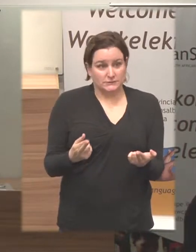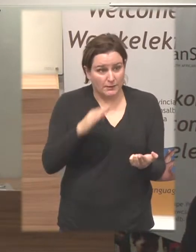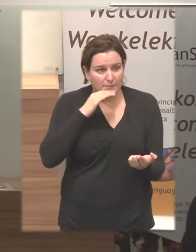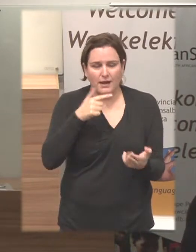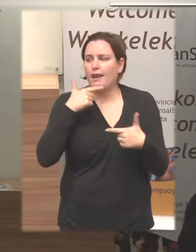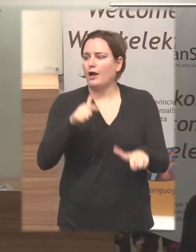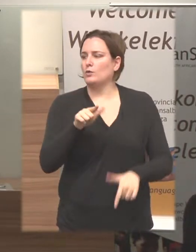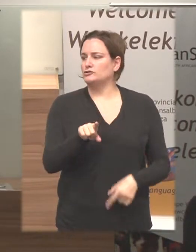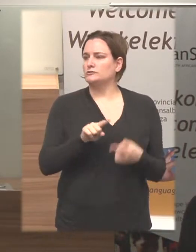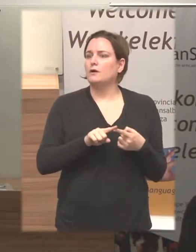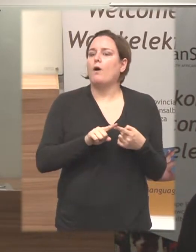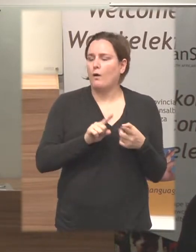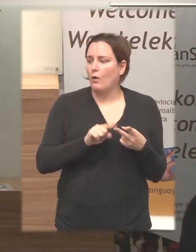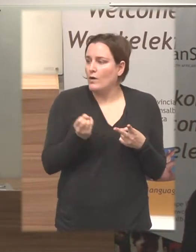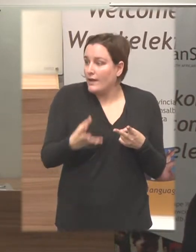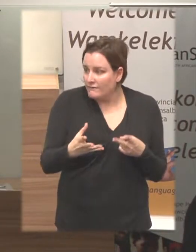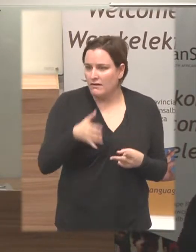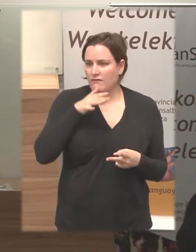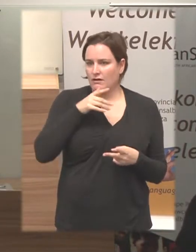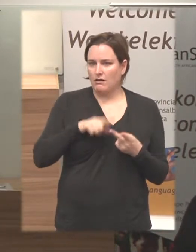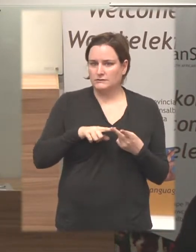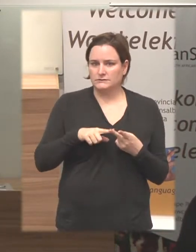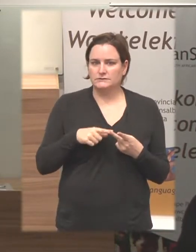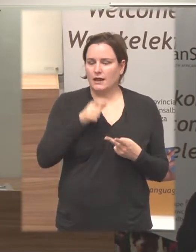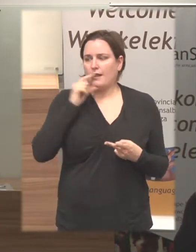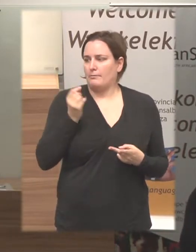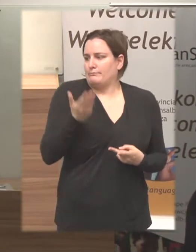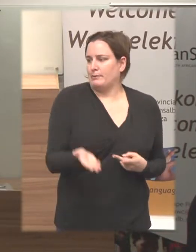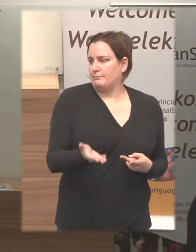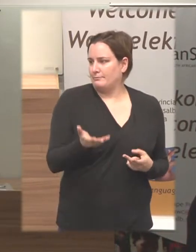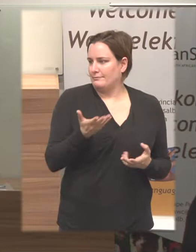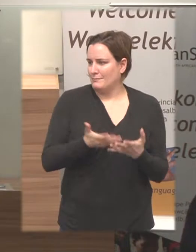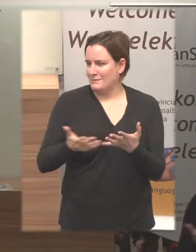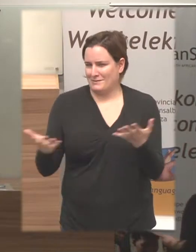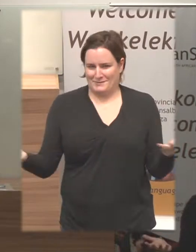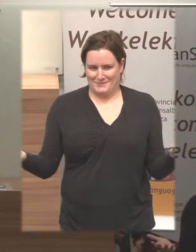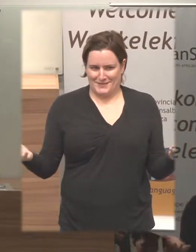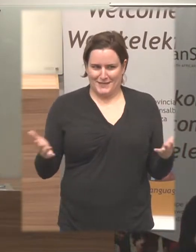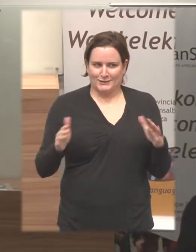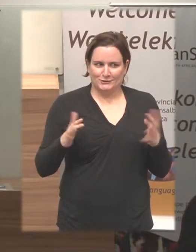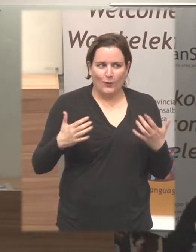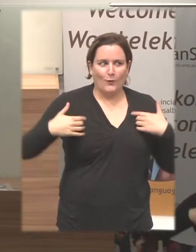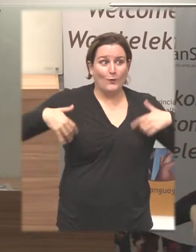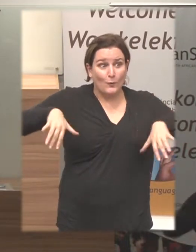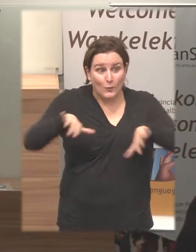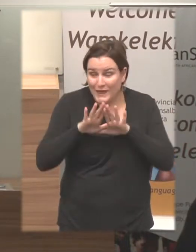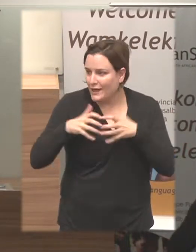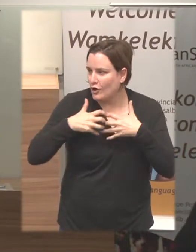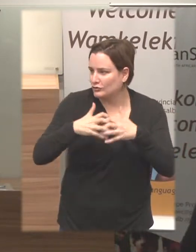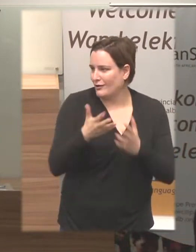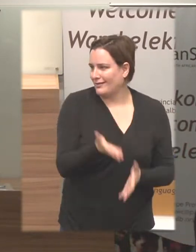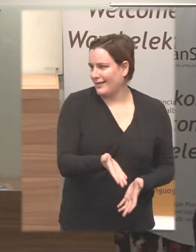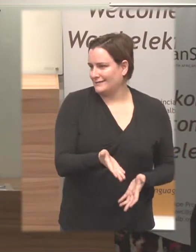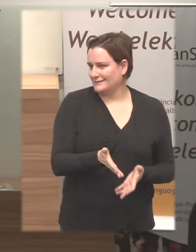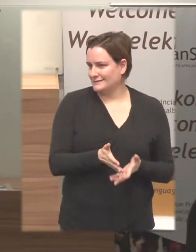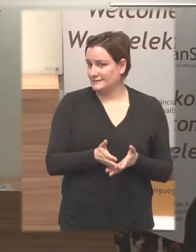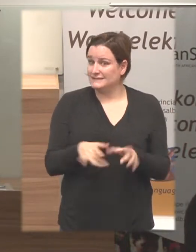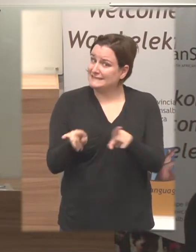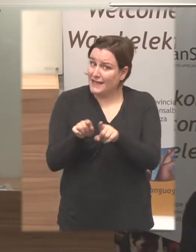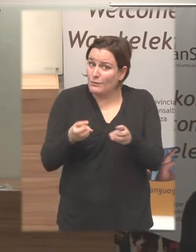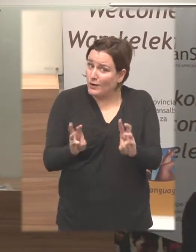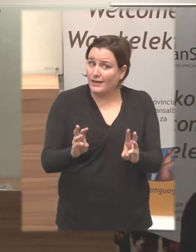have described the systems that exist. So we ourselves have constructed that, much as we have